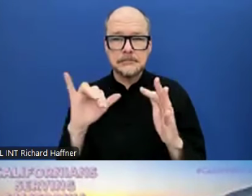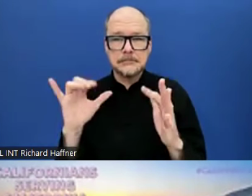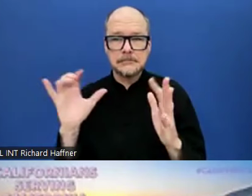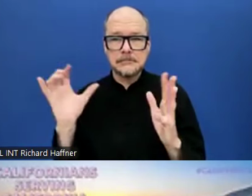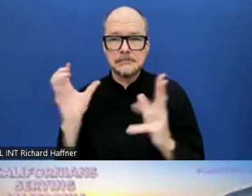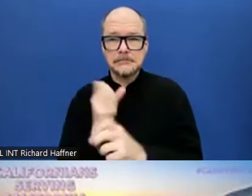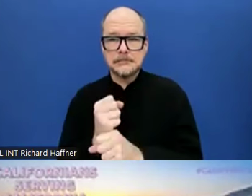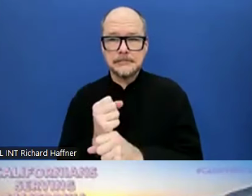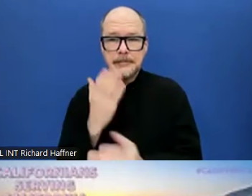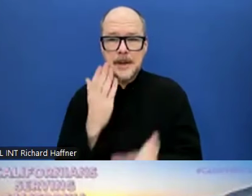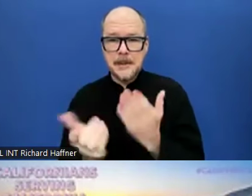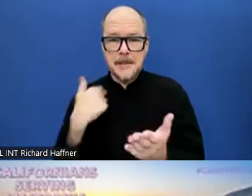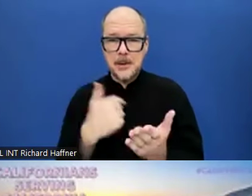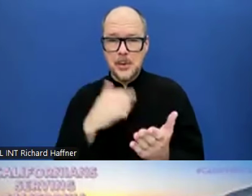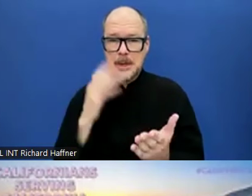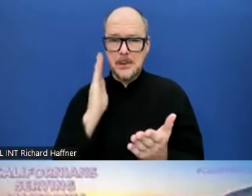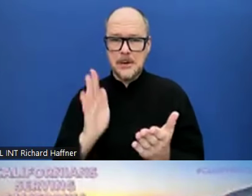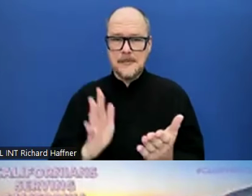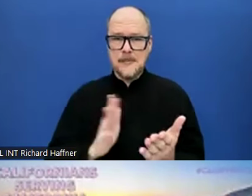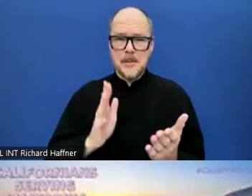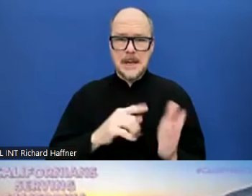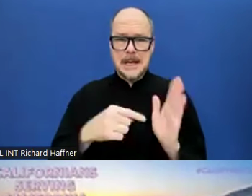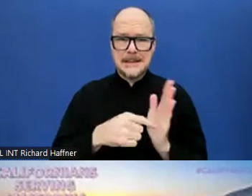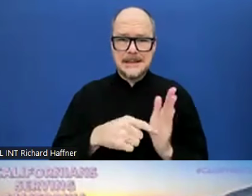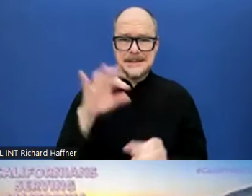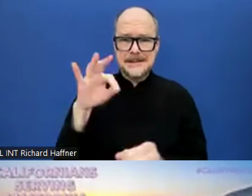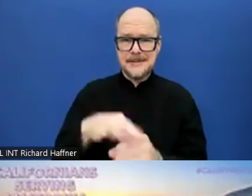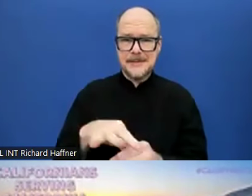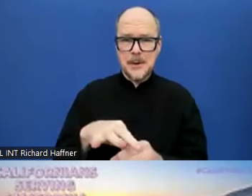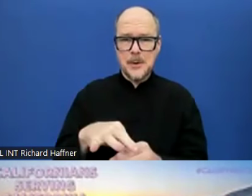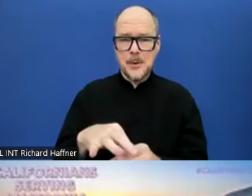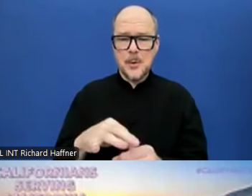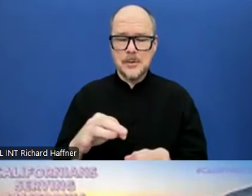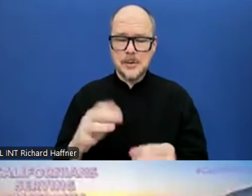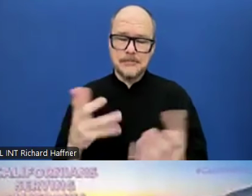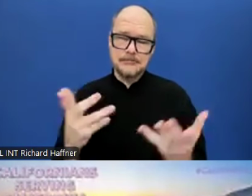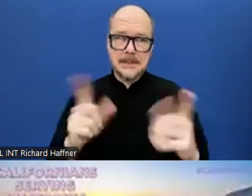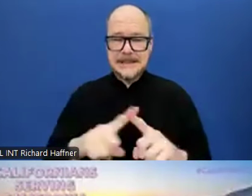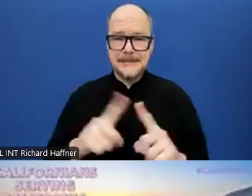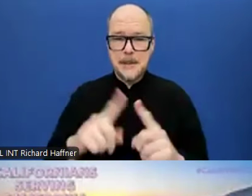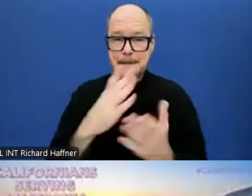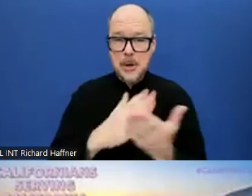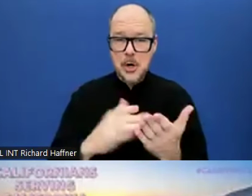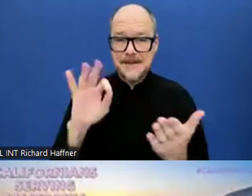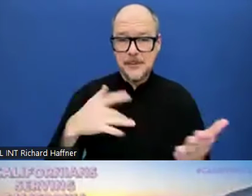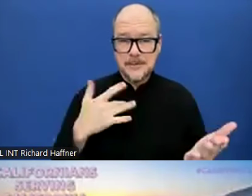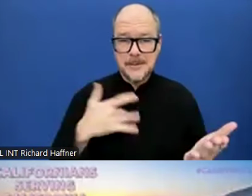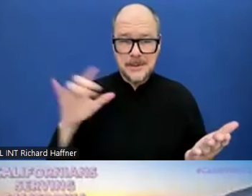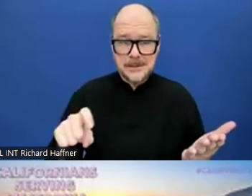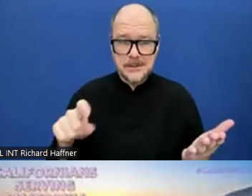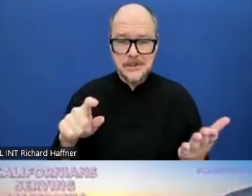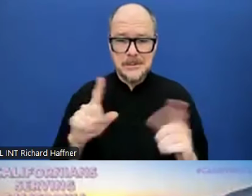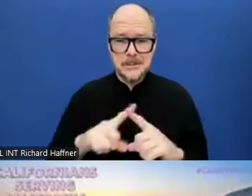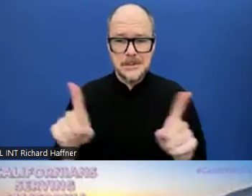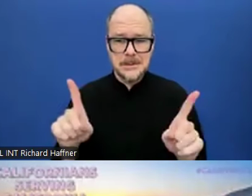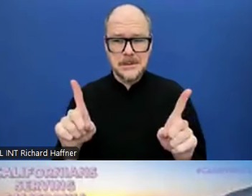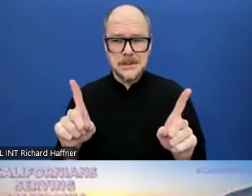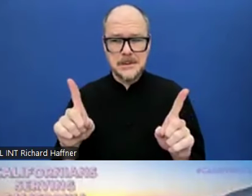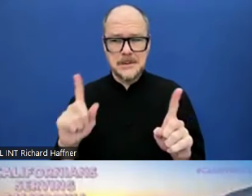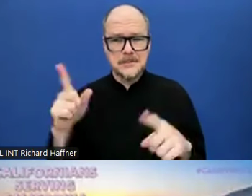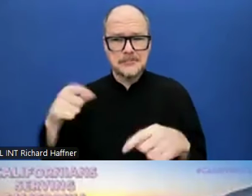might formalize this in a vote ultimately, these different parts, if you feel you need to. But so far, I'm